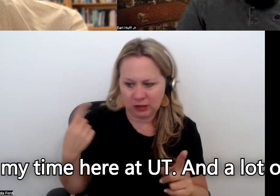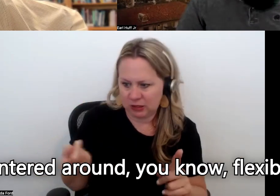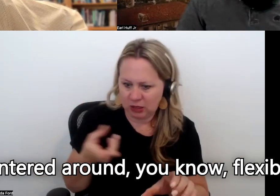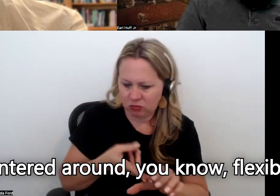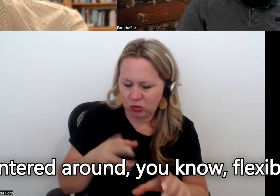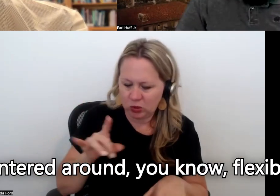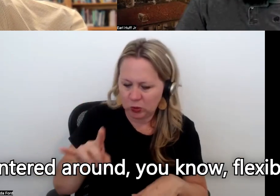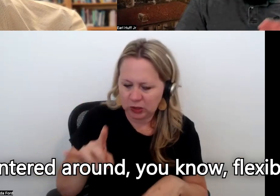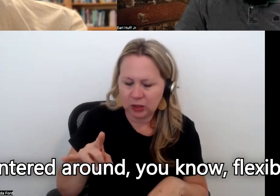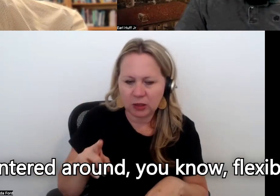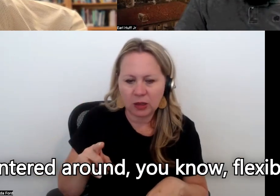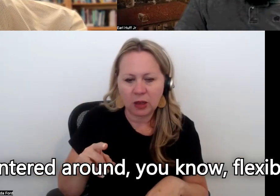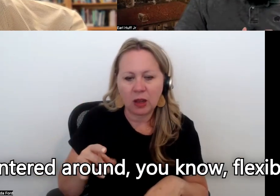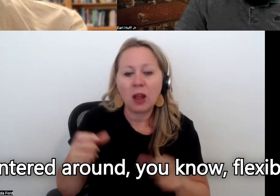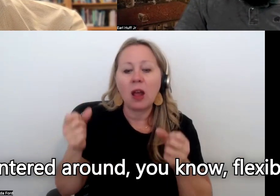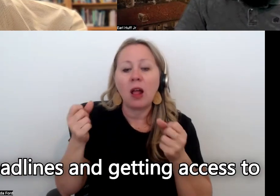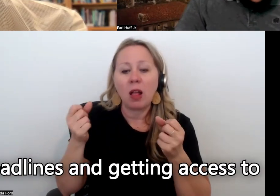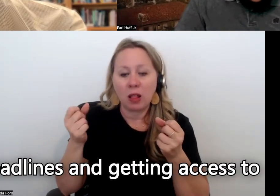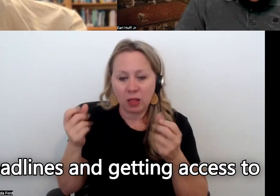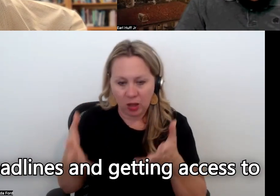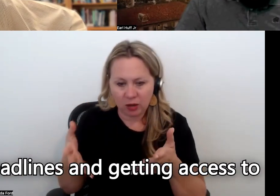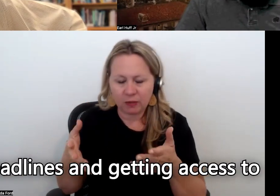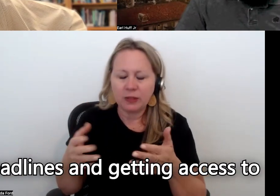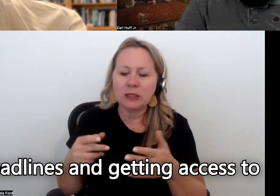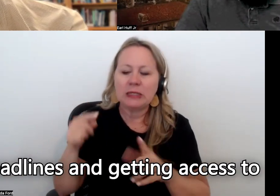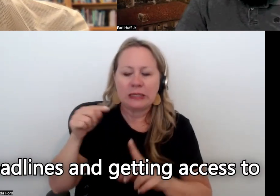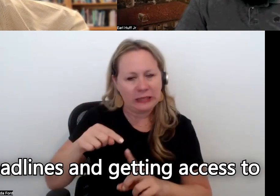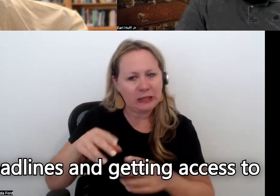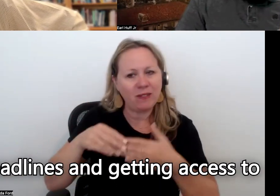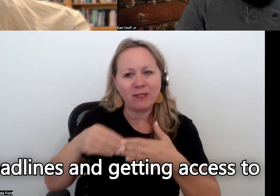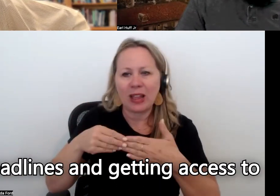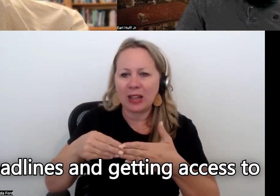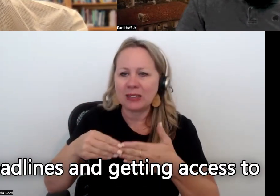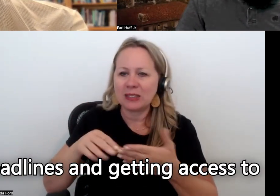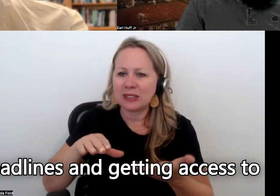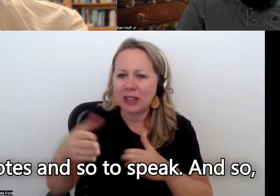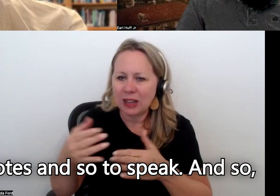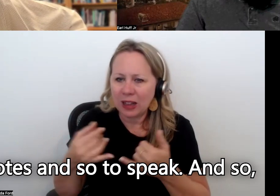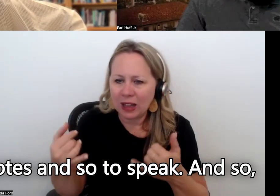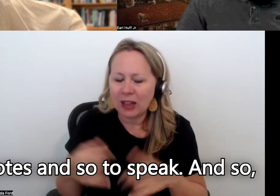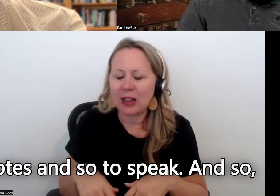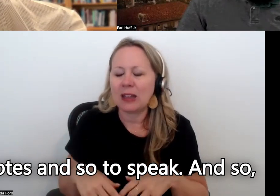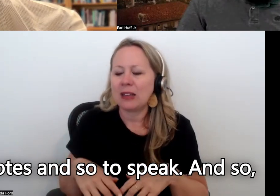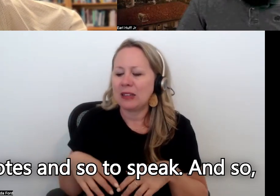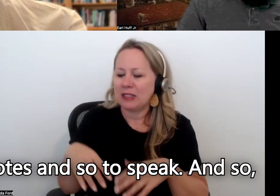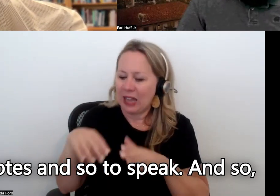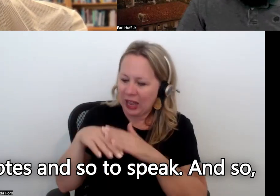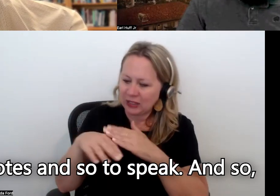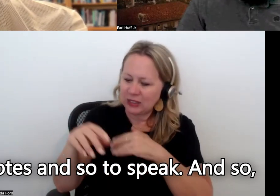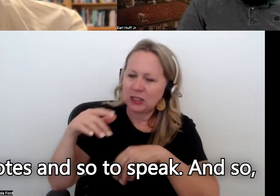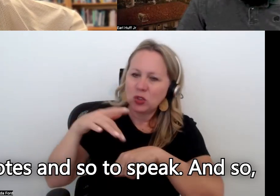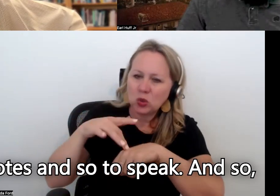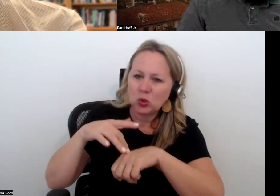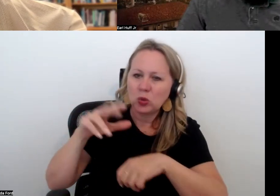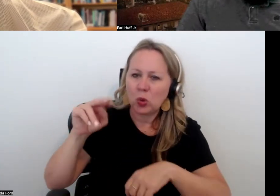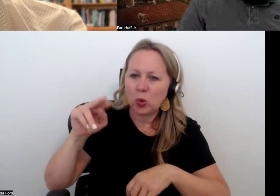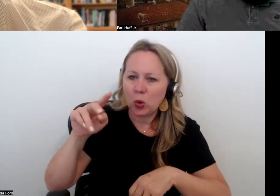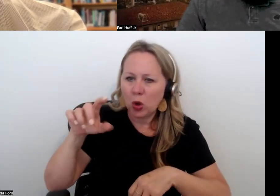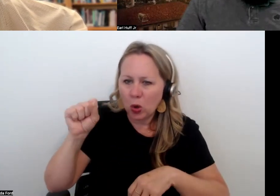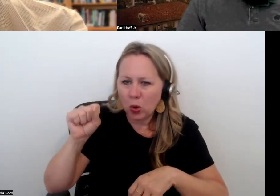a lot of it is centered around, flexible deadlines and getting access to notes, and so to speak. And